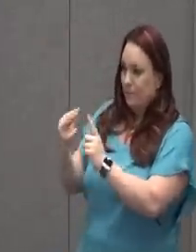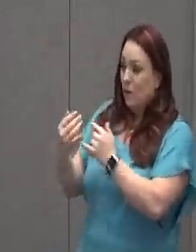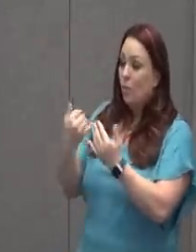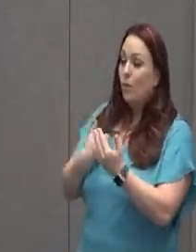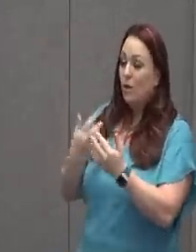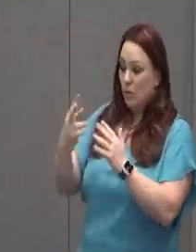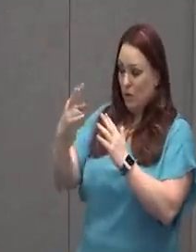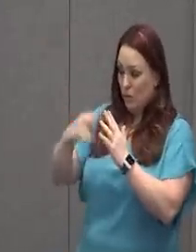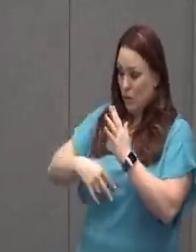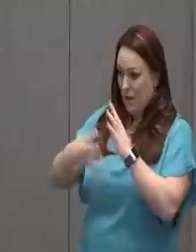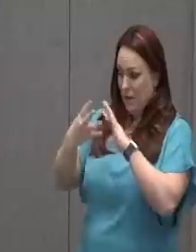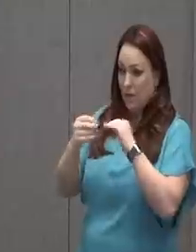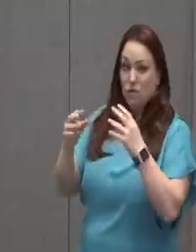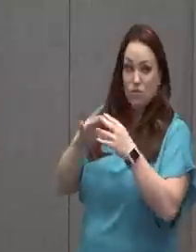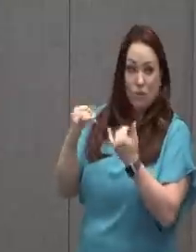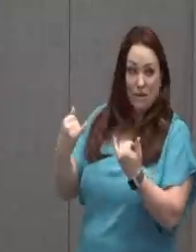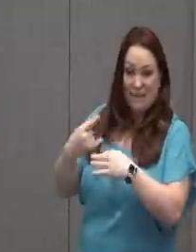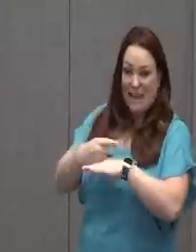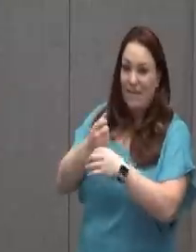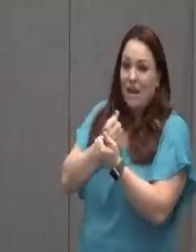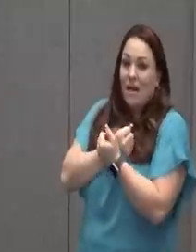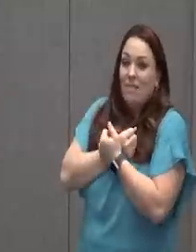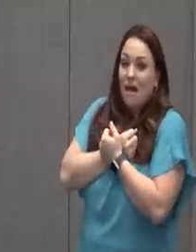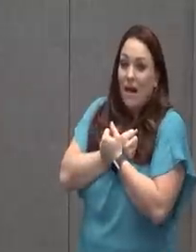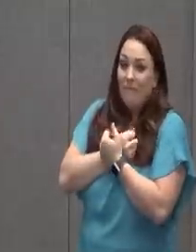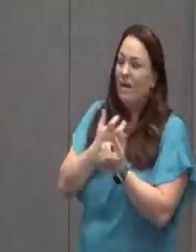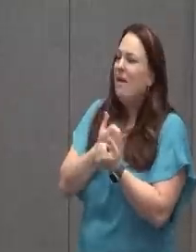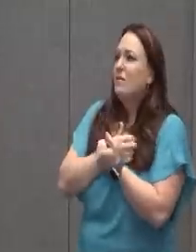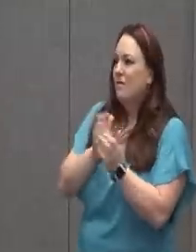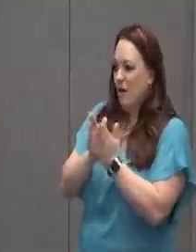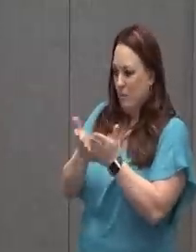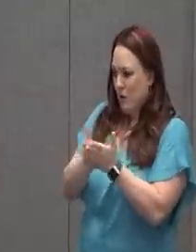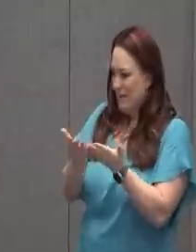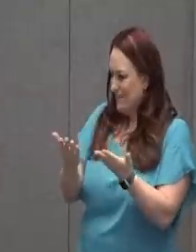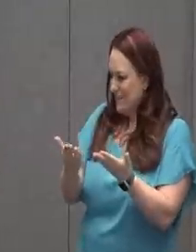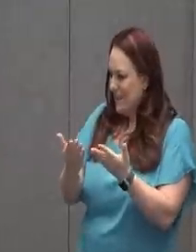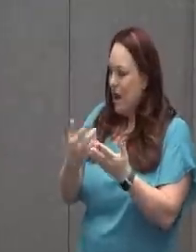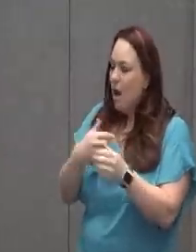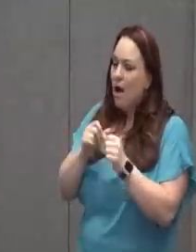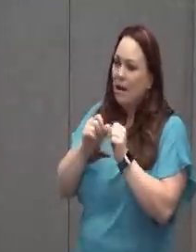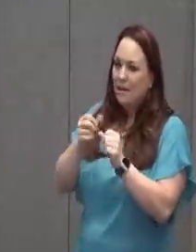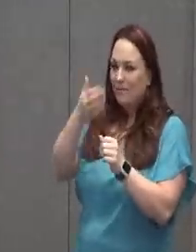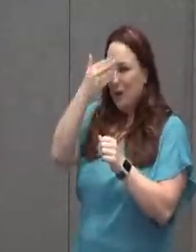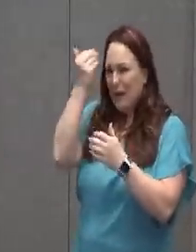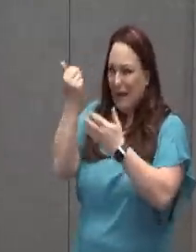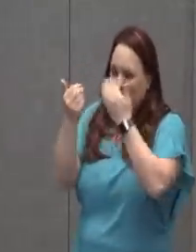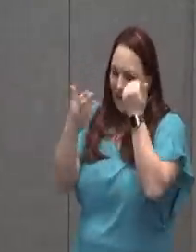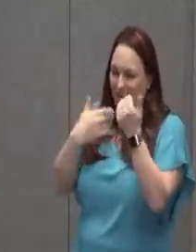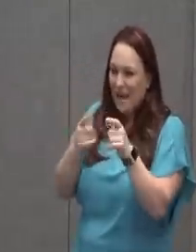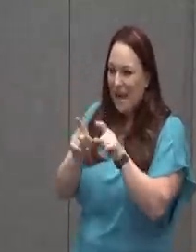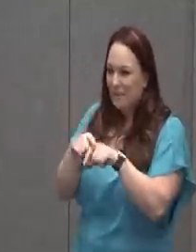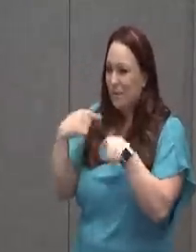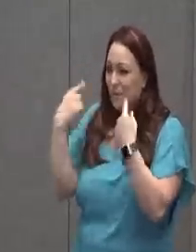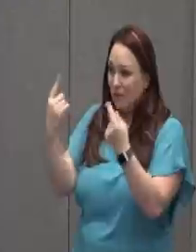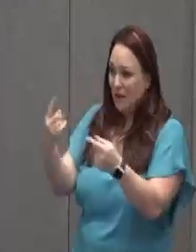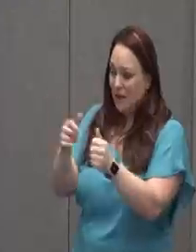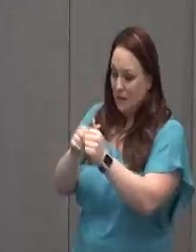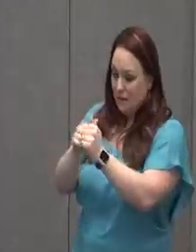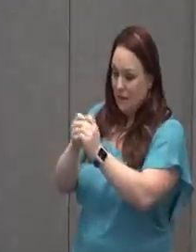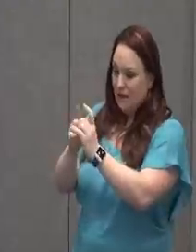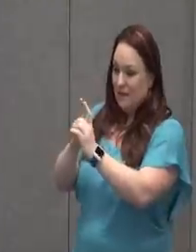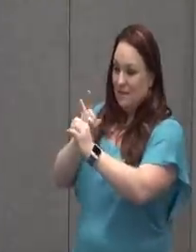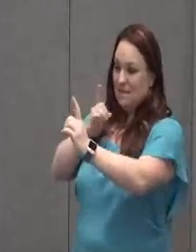today that I love. I just love books. I keep forgetting, I think as we have been